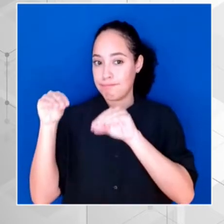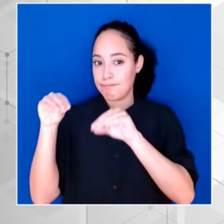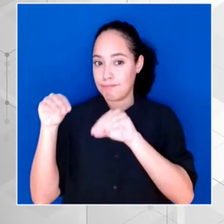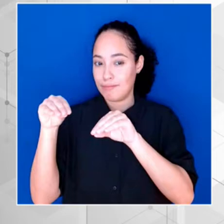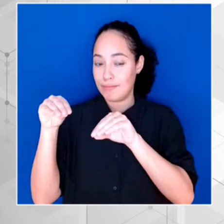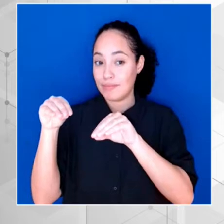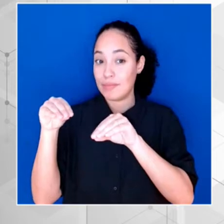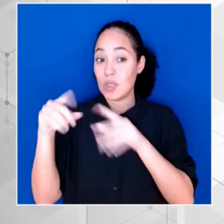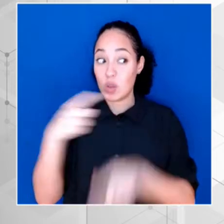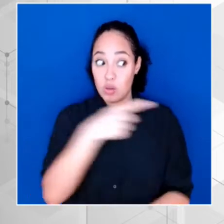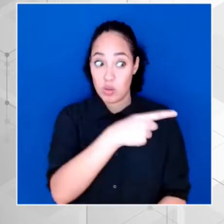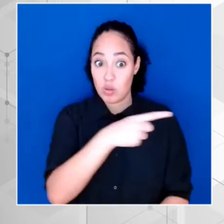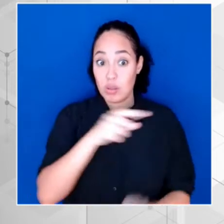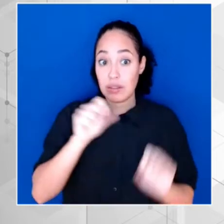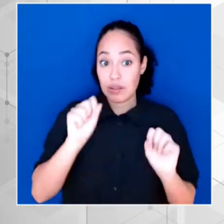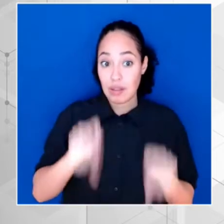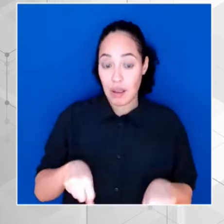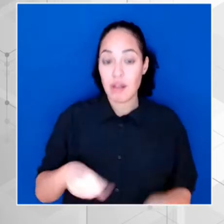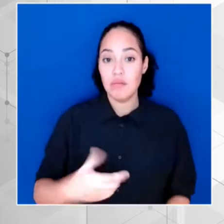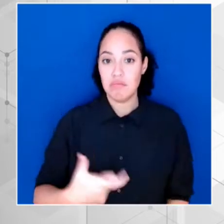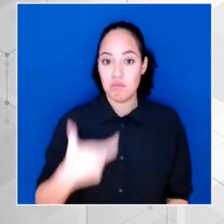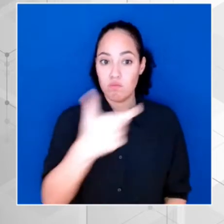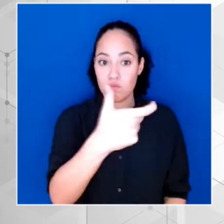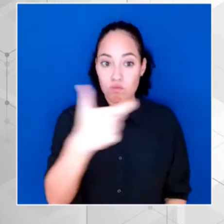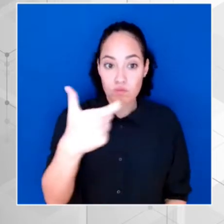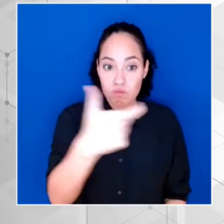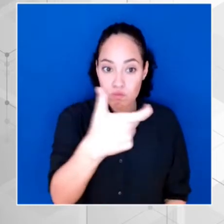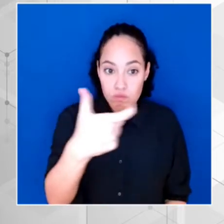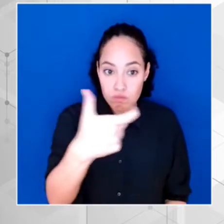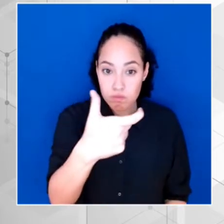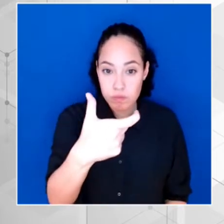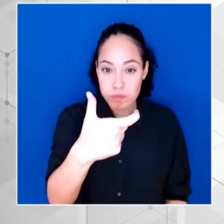modules that you can use and access to increase your own understanding.